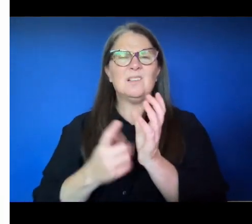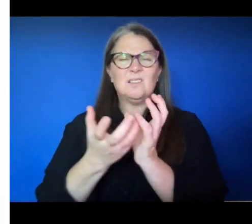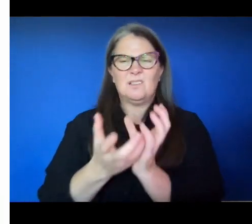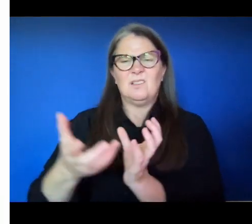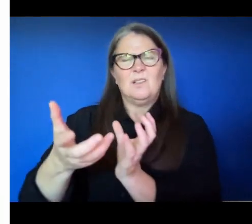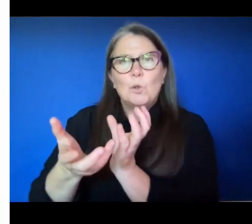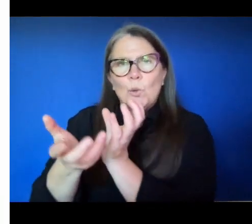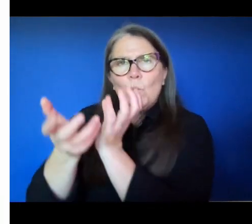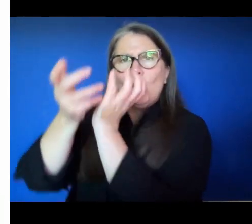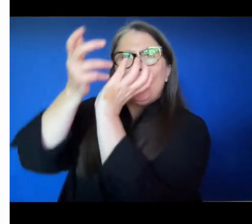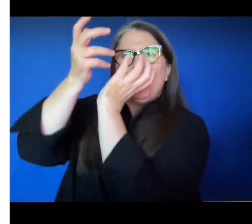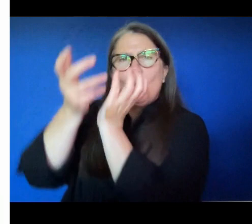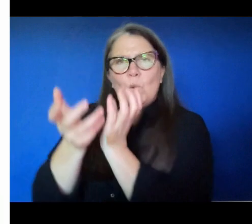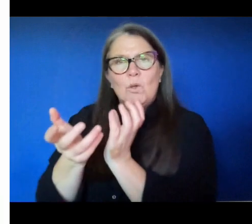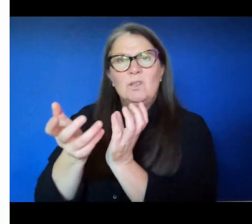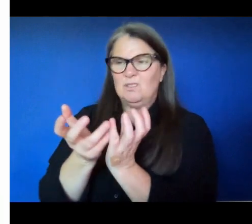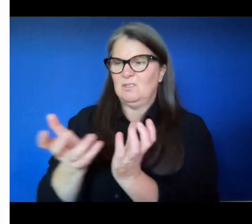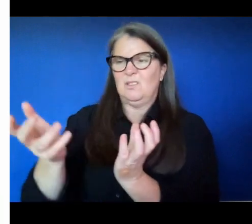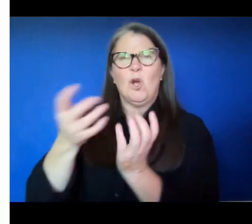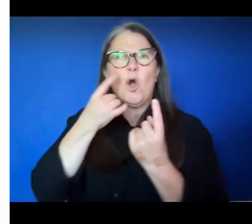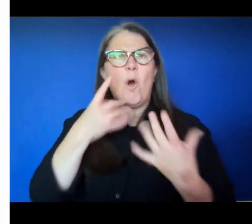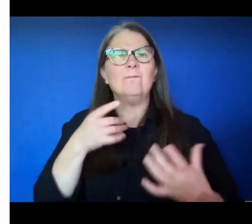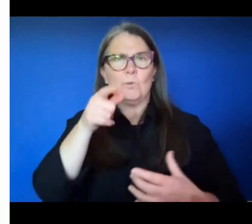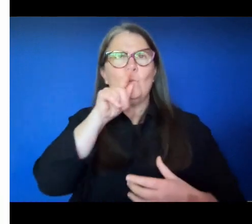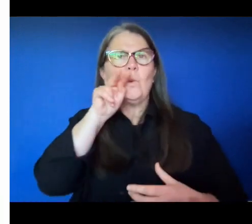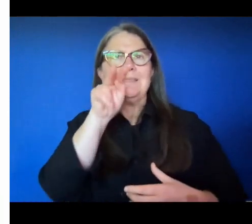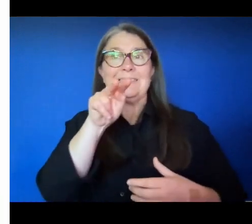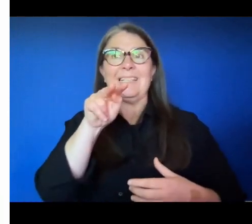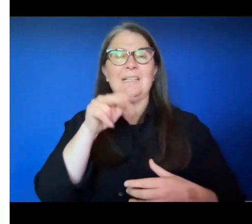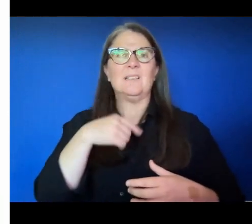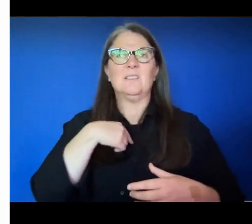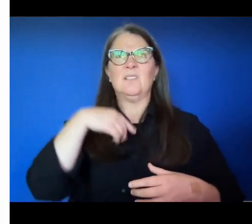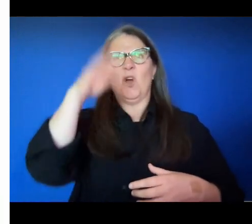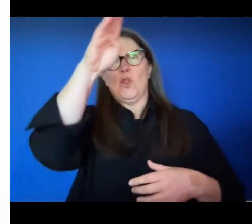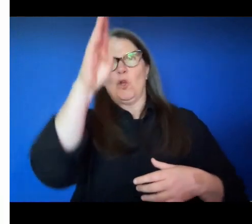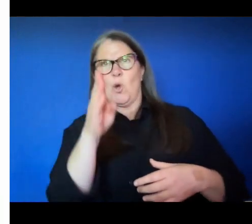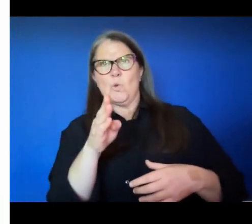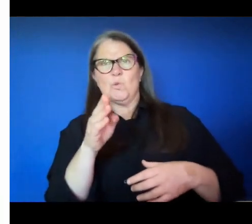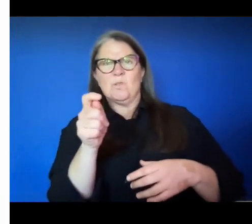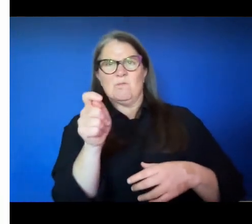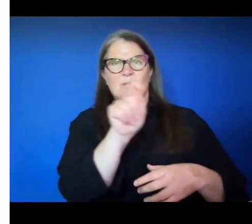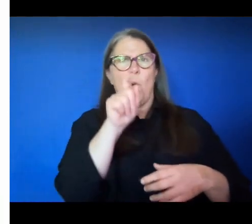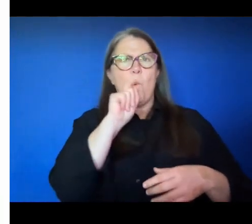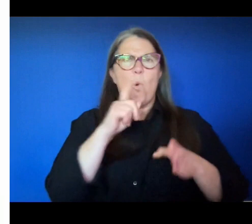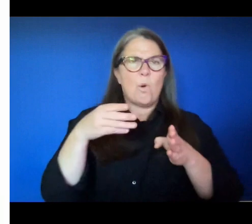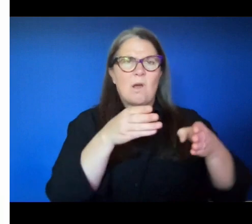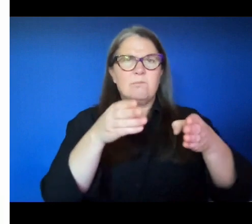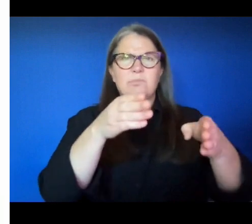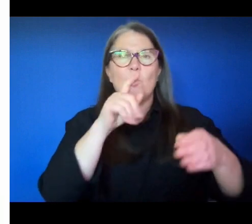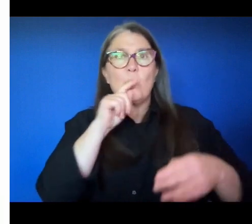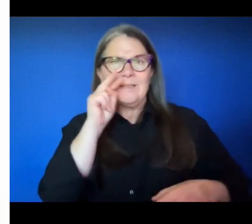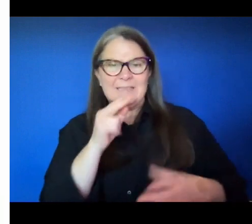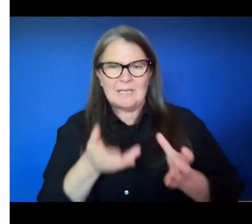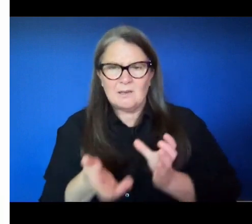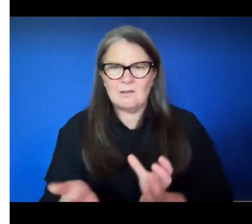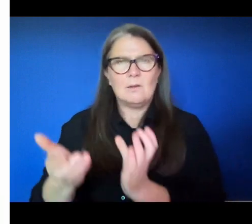at waterholes that are inland. It's something that's a very female form. It's used as a vessel for